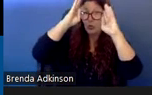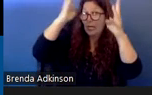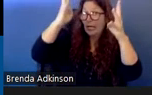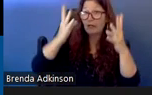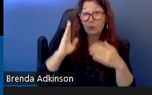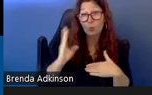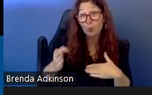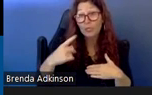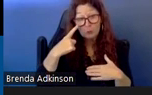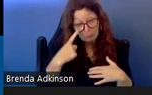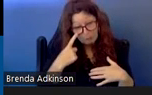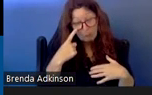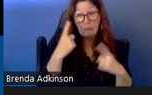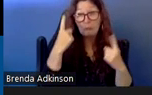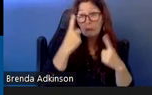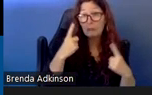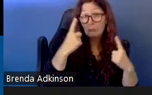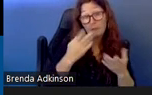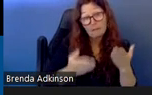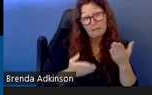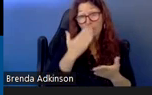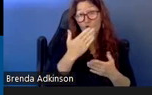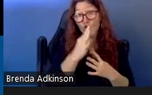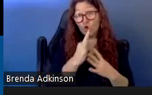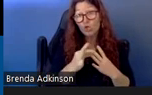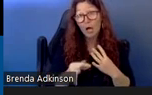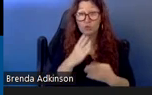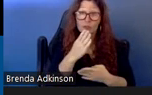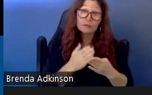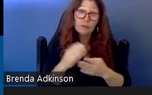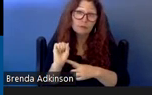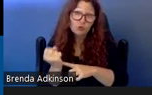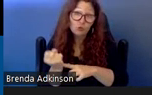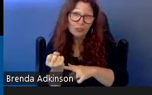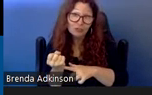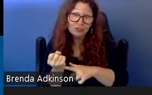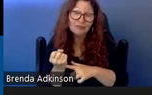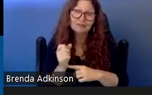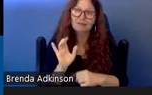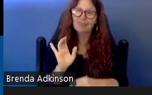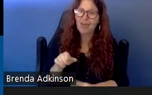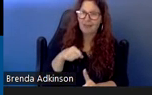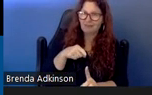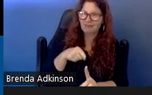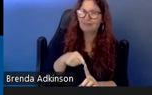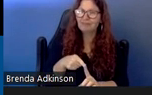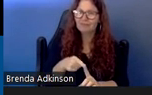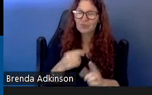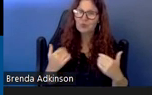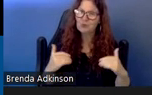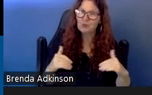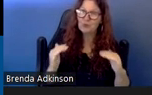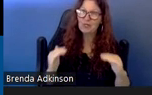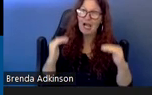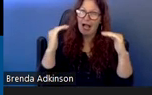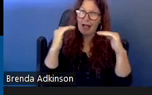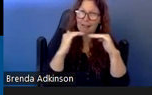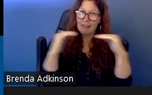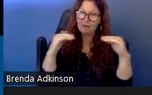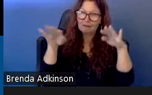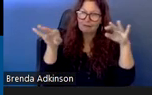in certain situations. So that's generally high-level overview. Happy to answer any